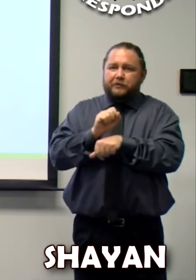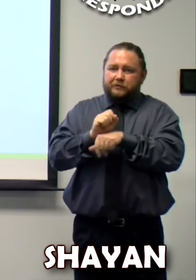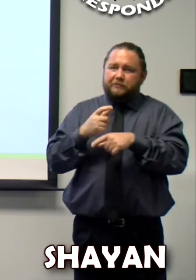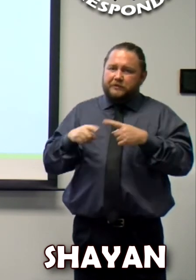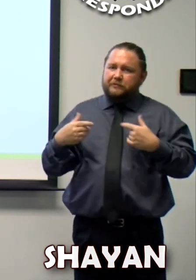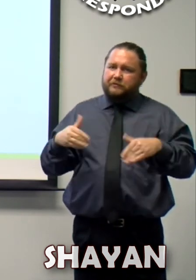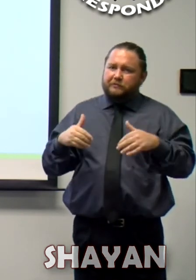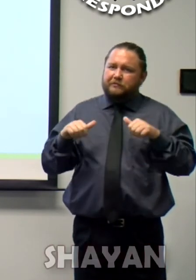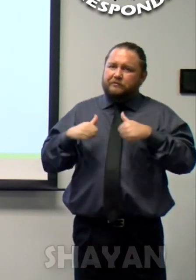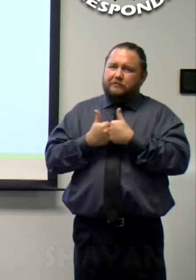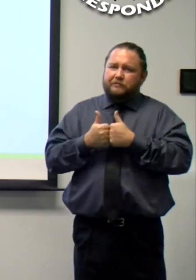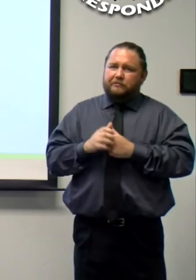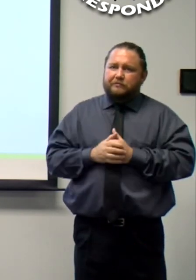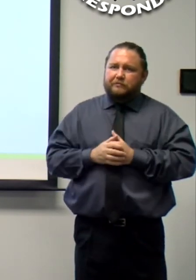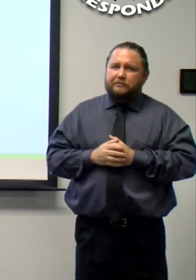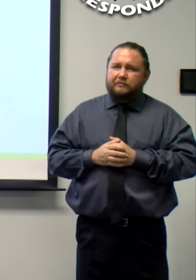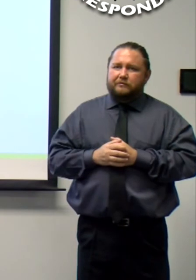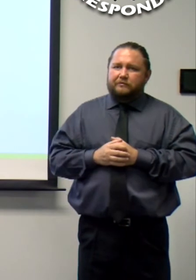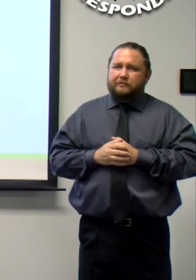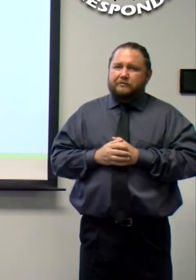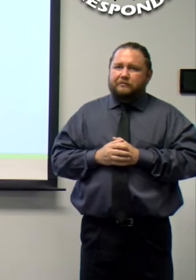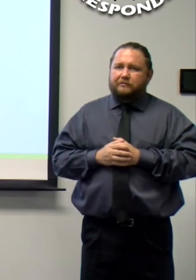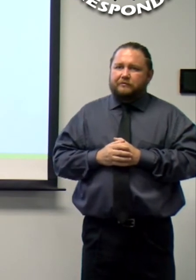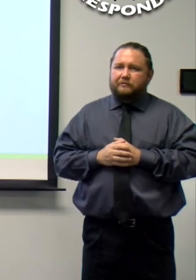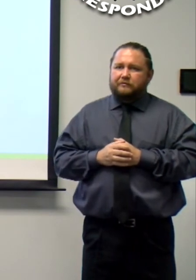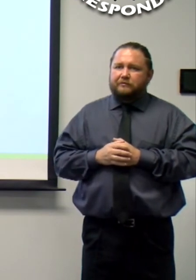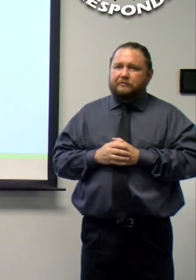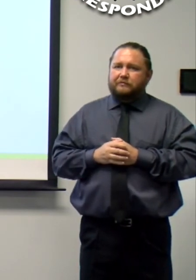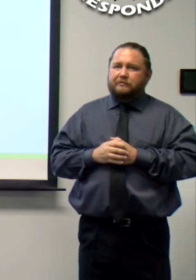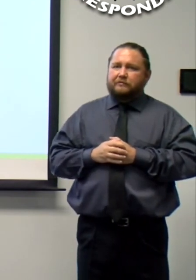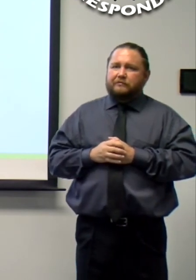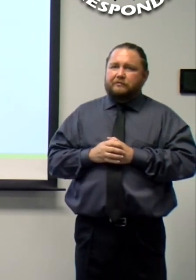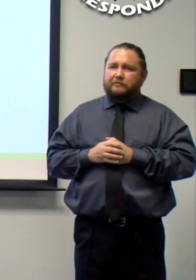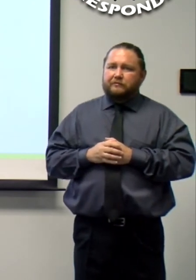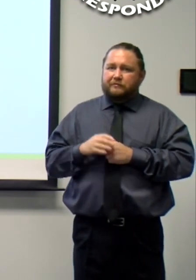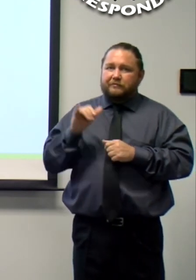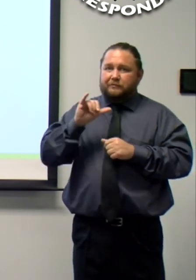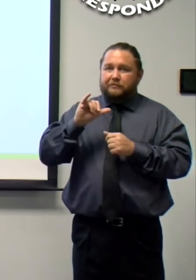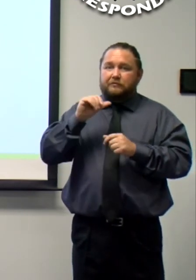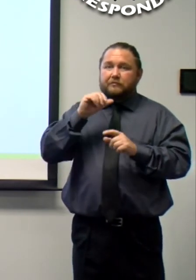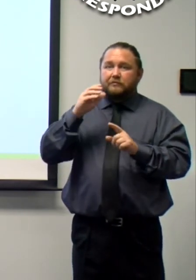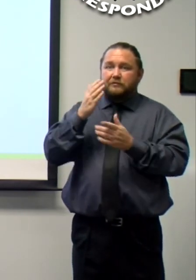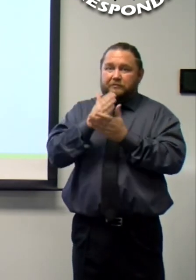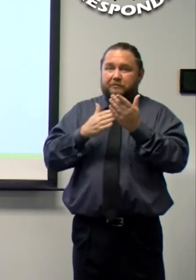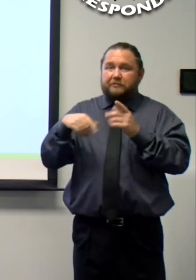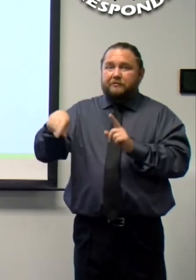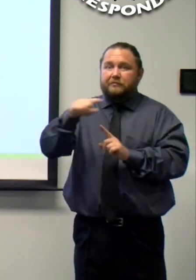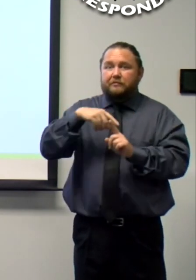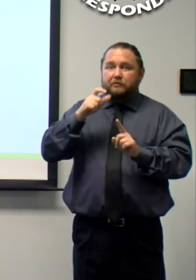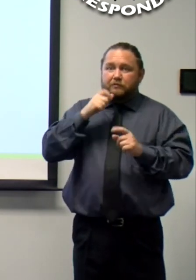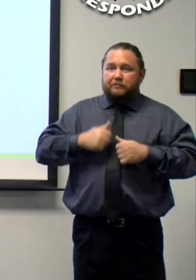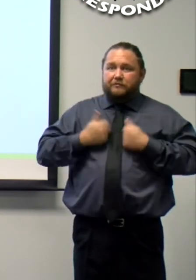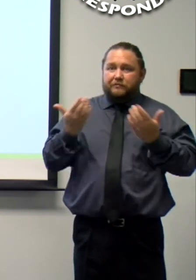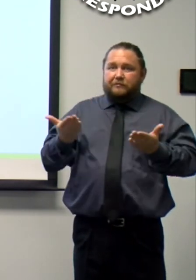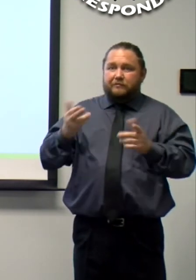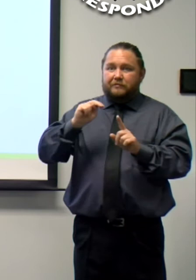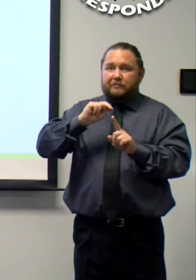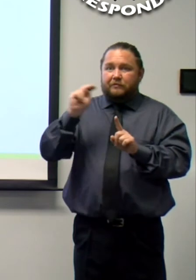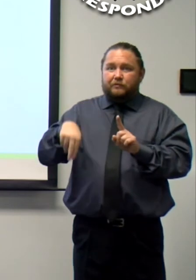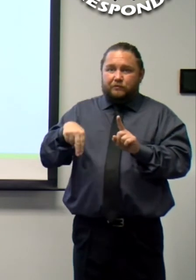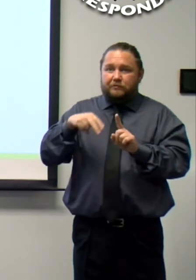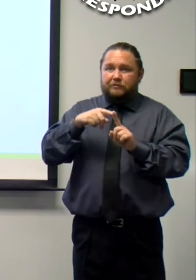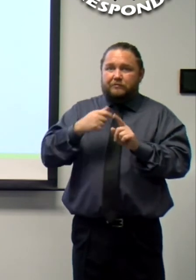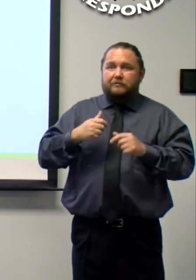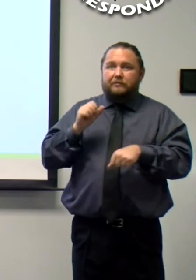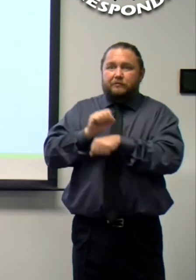in Massachusetts who filed an unemployment claim, in other words, became unemployed down there. So we want to do everything we